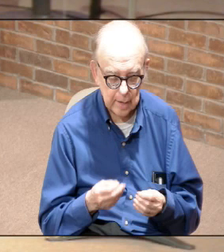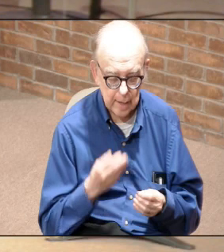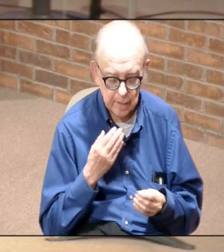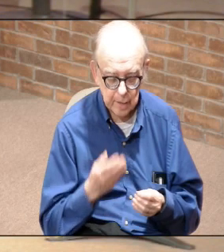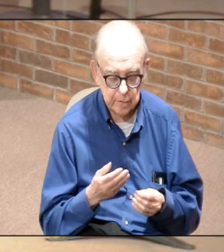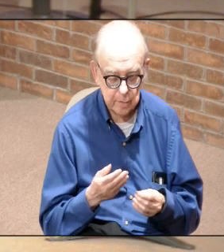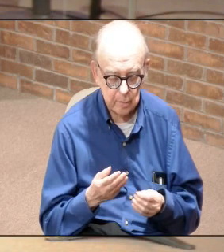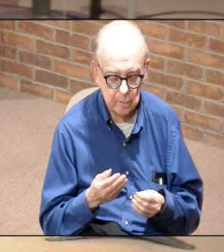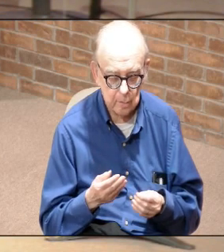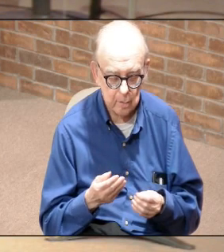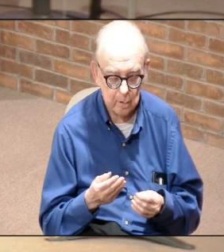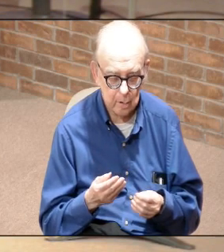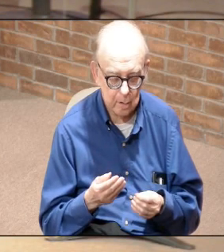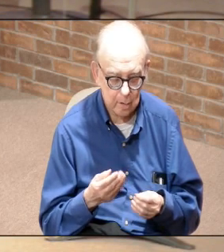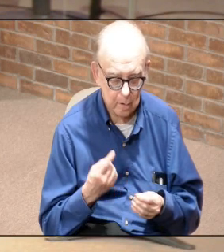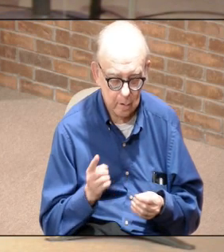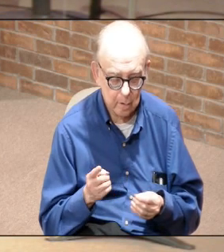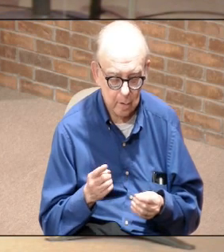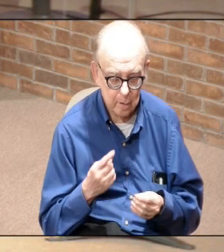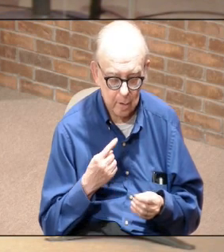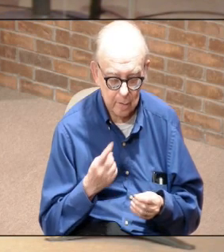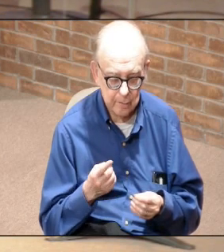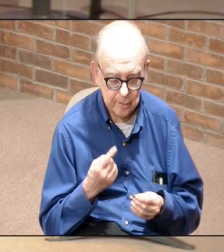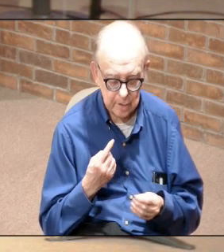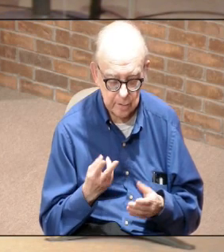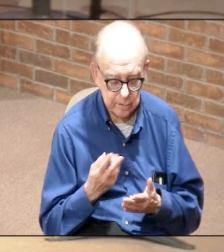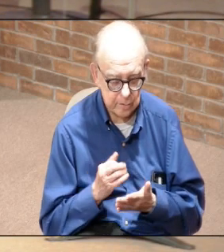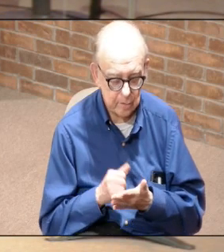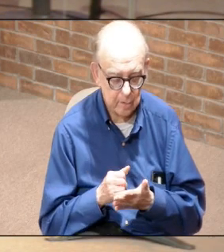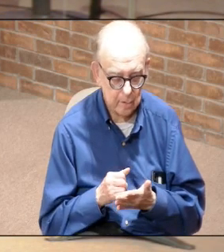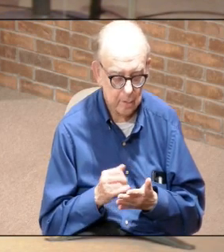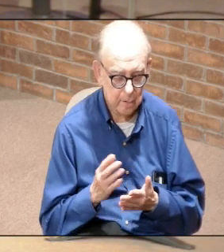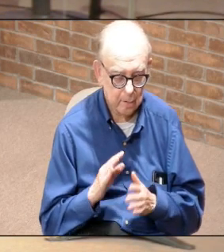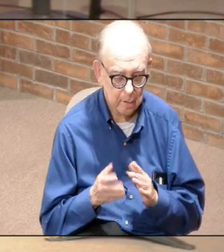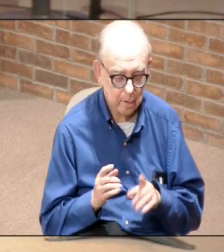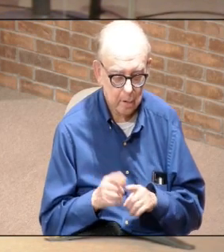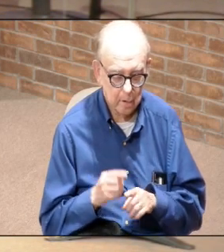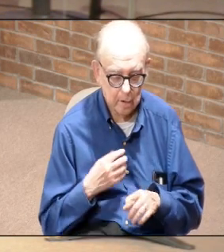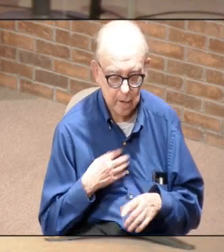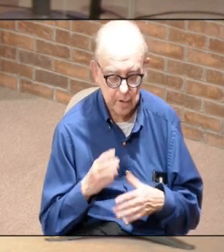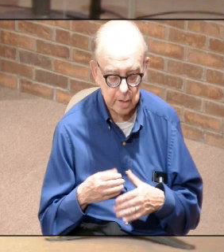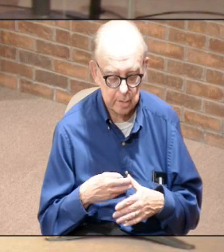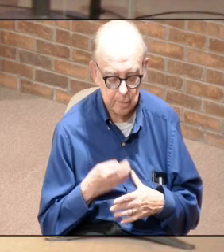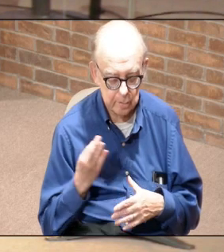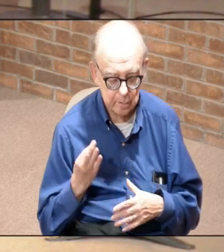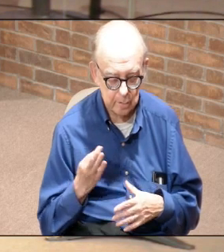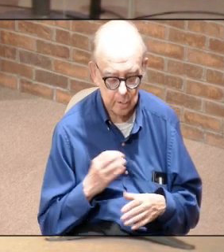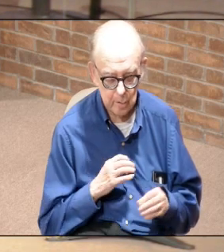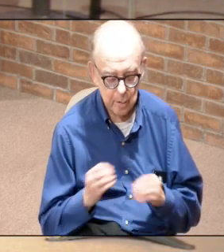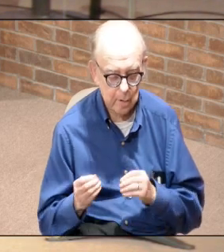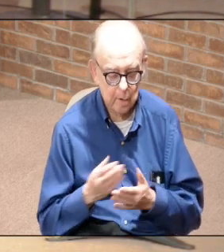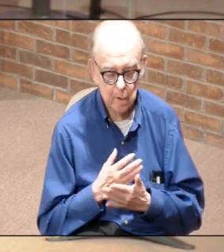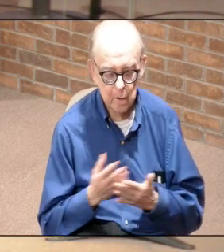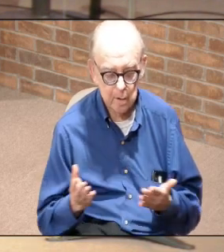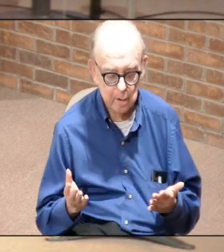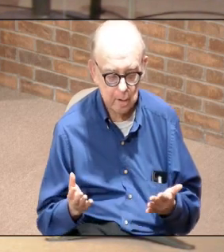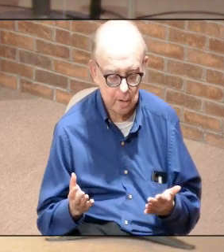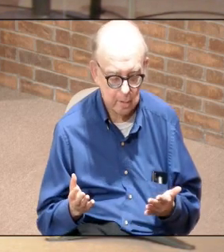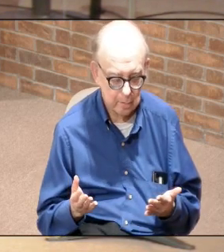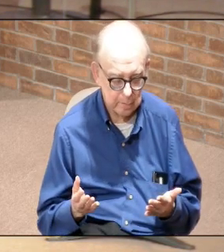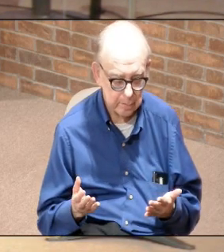you for saying that you see this. Well, it seems like you have a new spirit. Things are moving and popping for me,